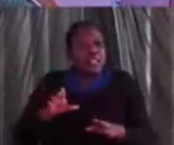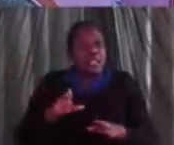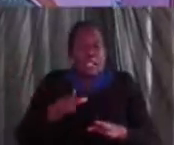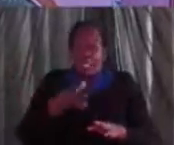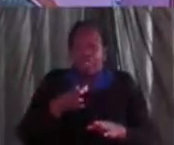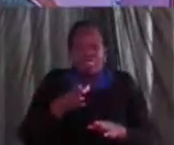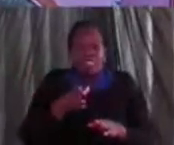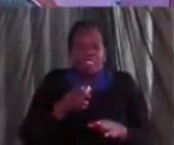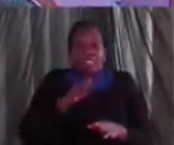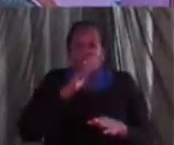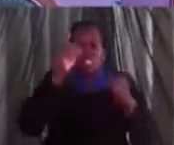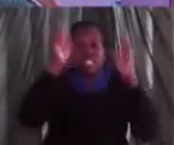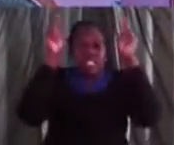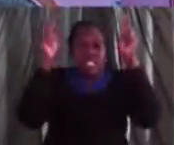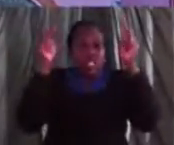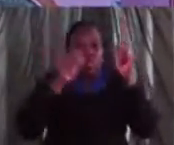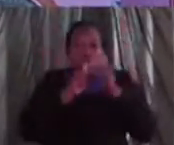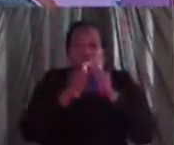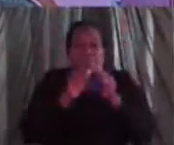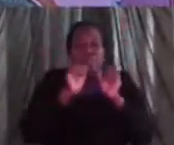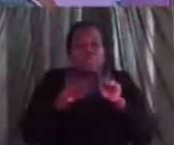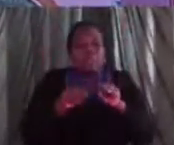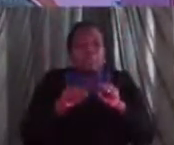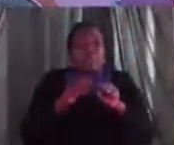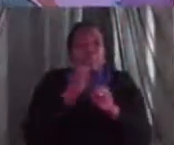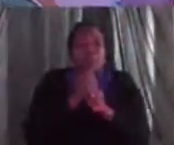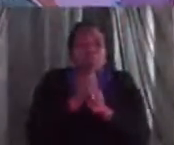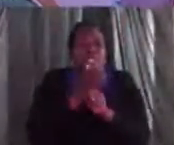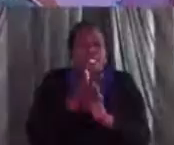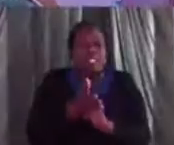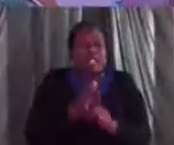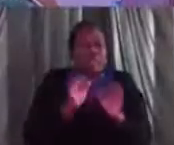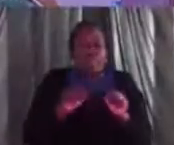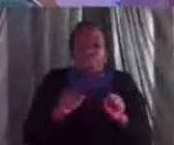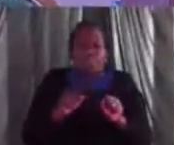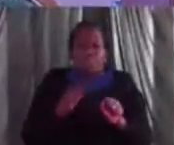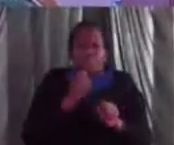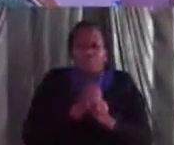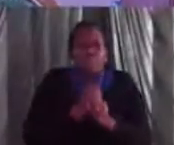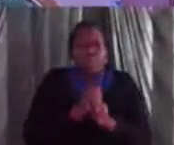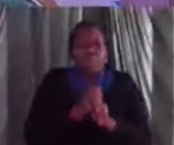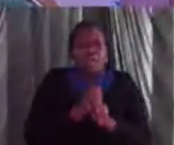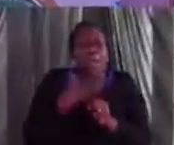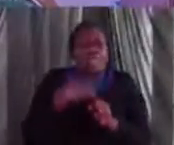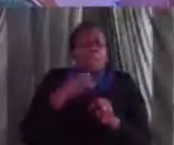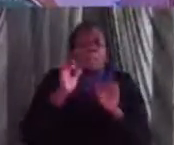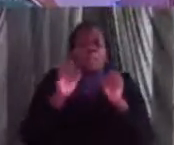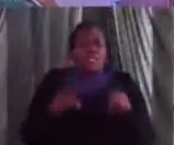would really concern me so badly. But if you require me to do a write-up to that extent, I'm available.